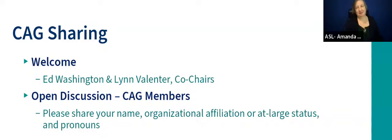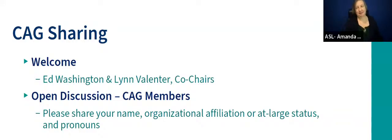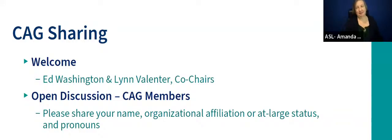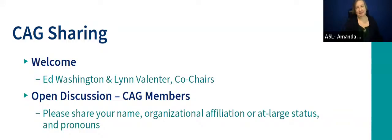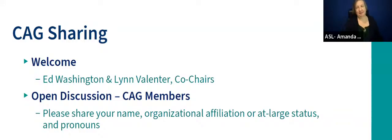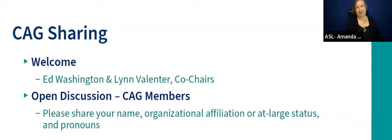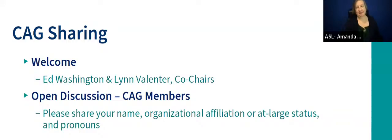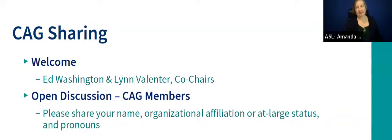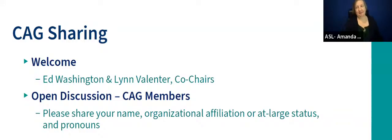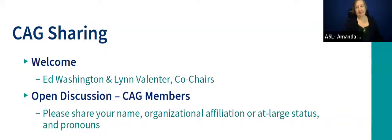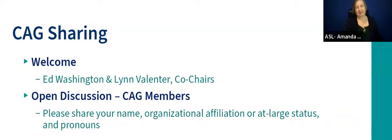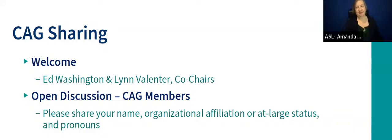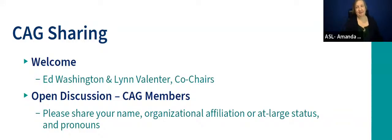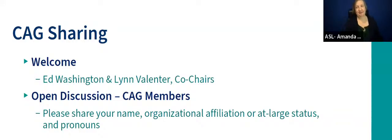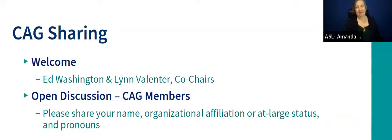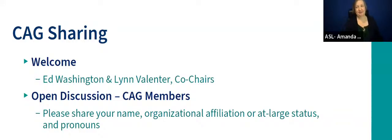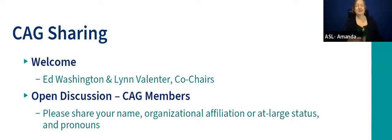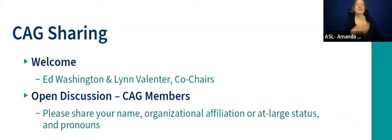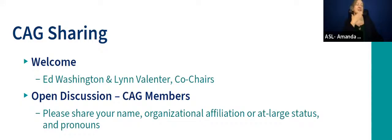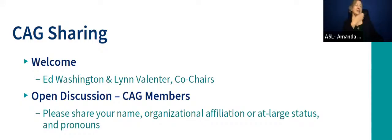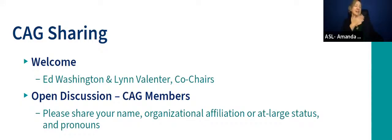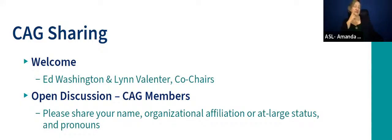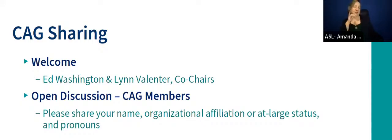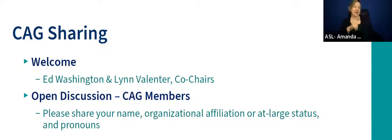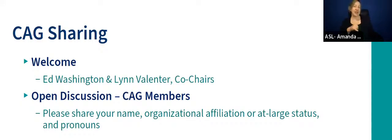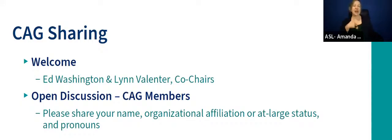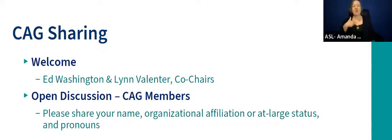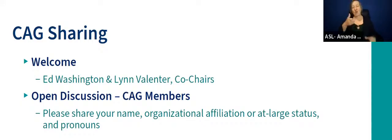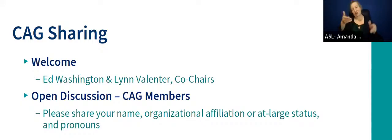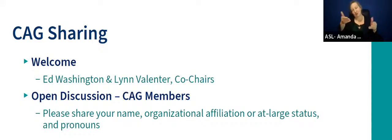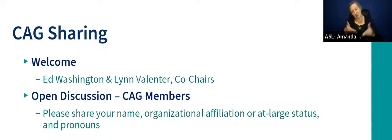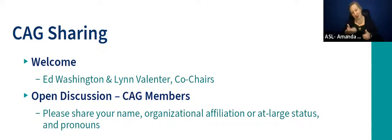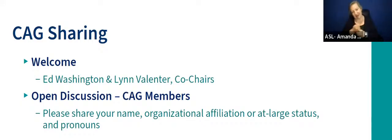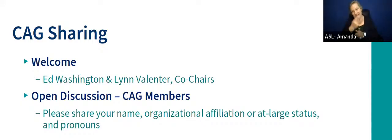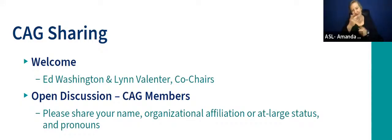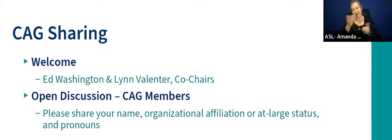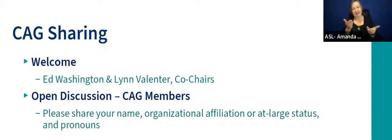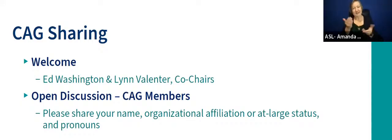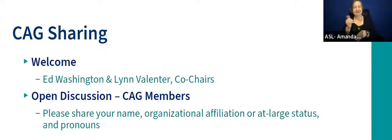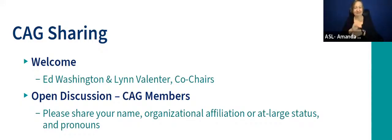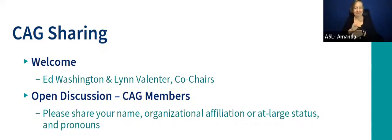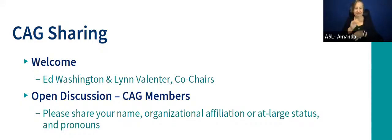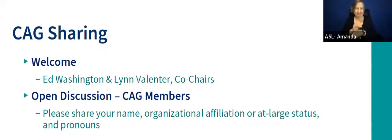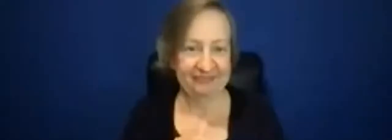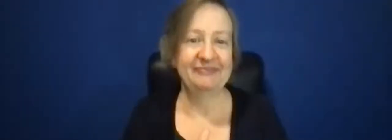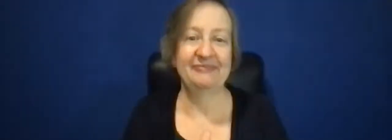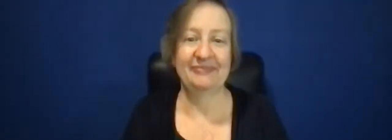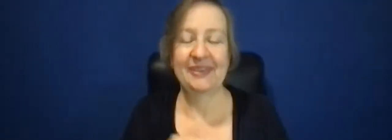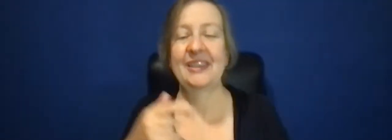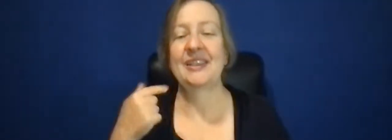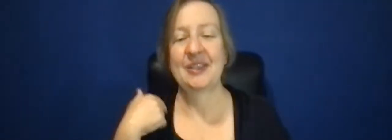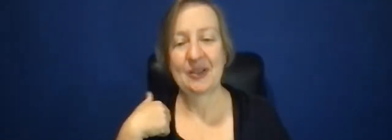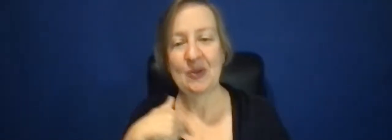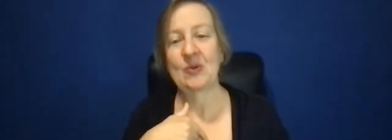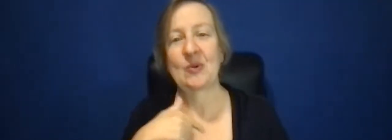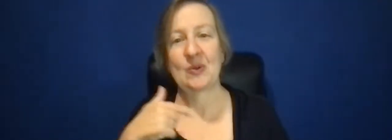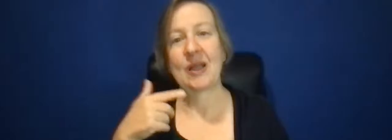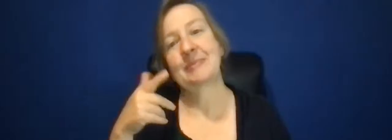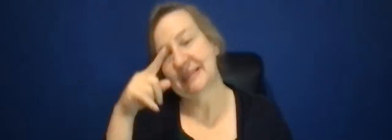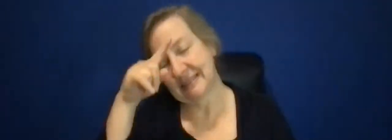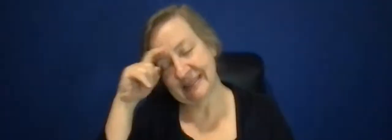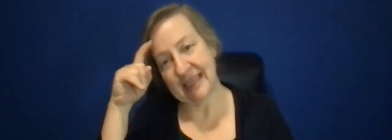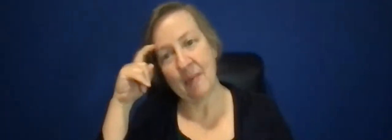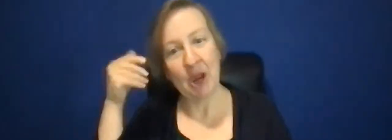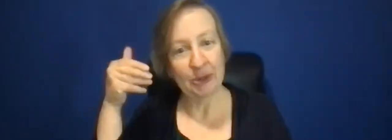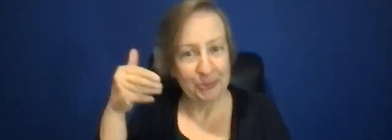Thanks for that. Uh, just like to welcome everybody here this evening. It's we're summer is drawing to a